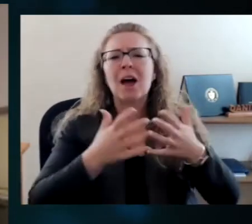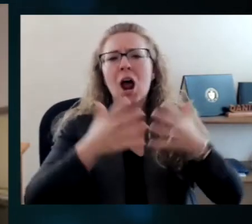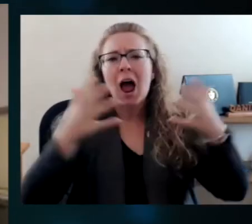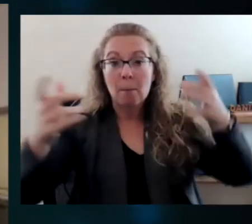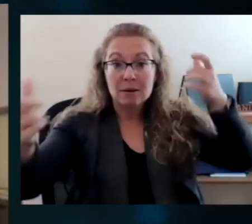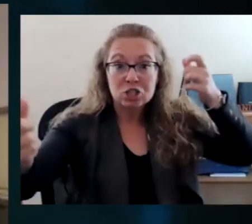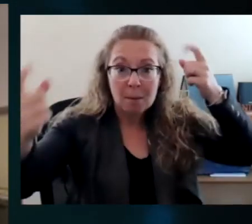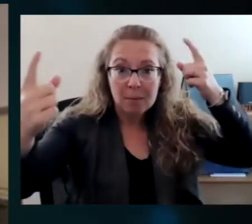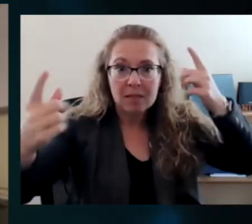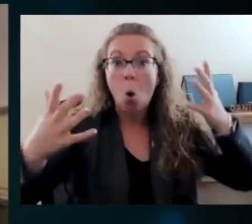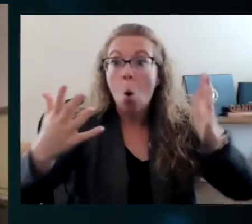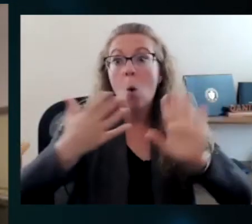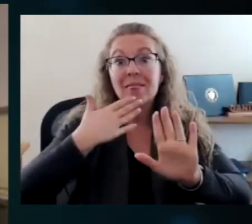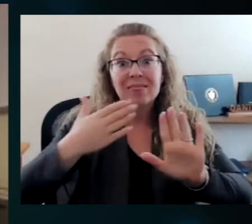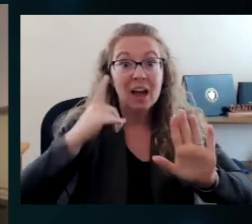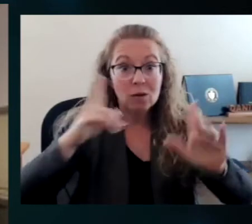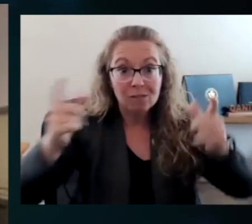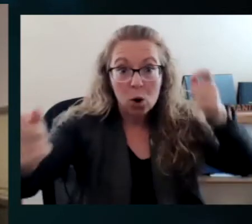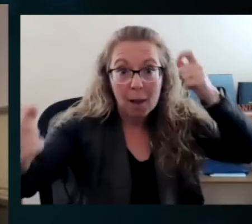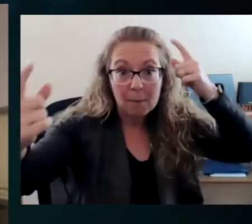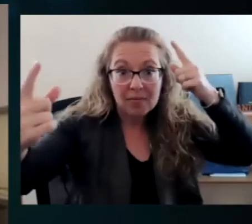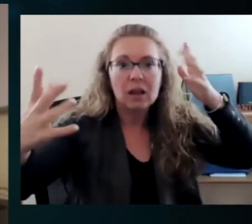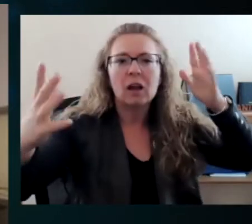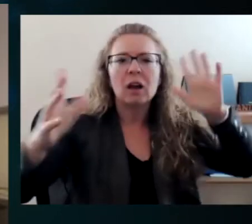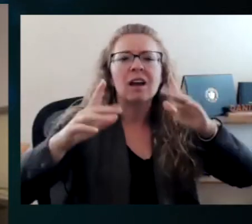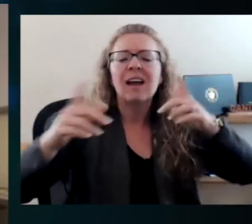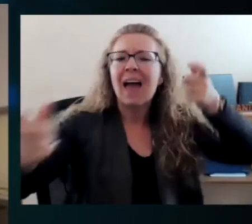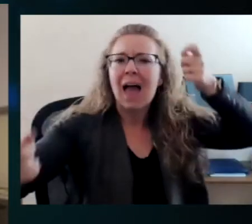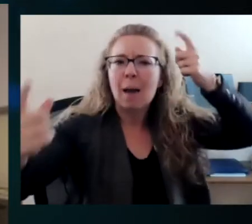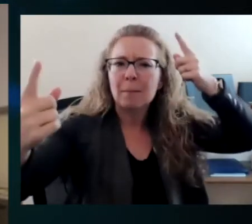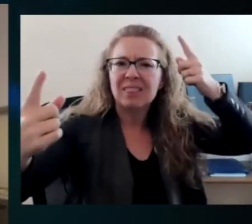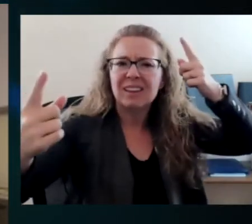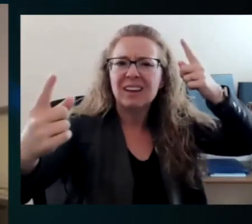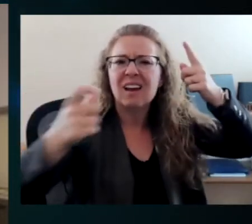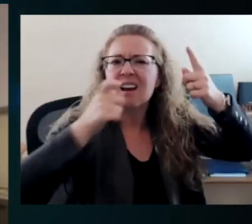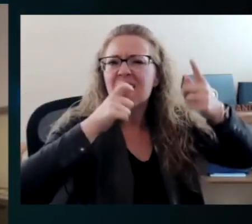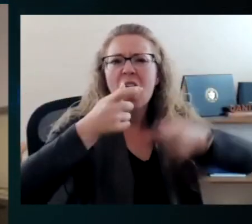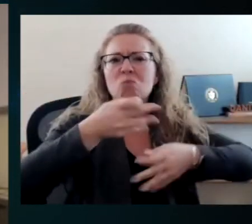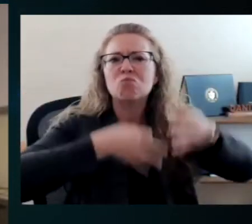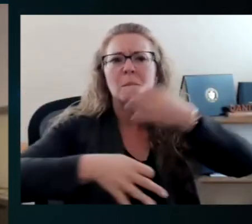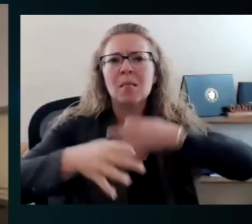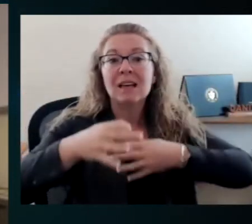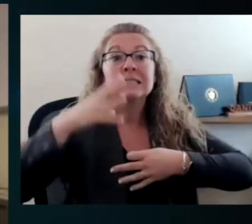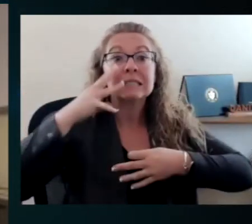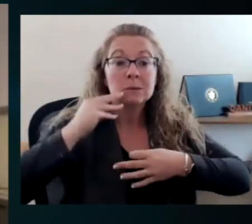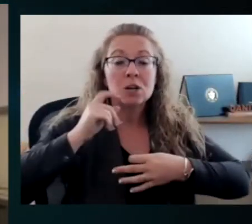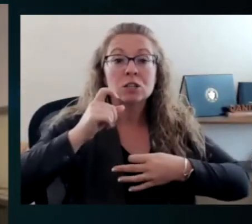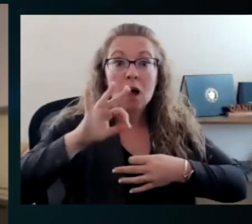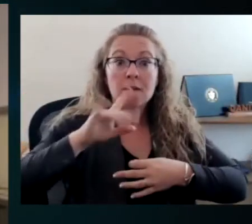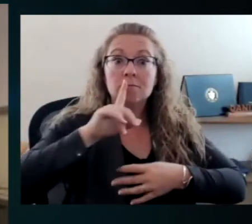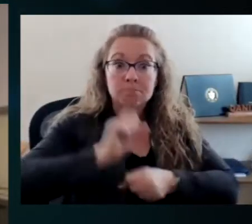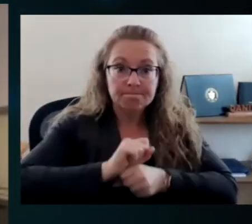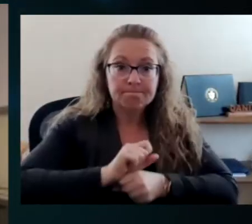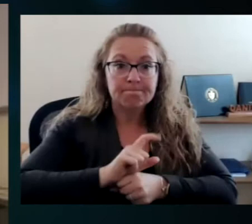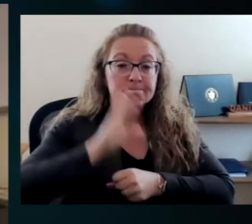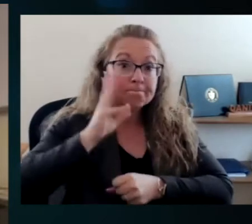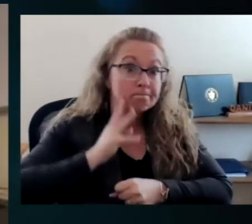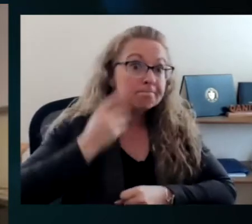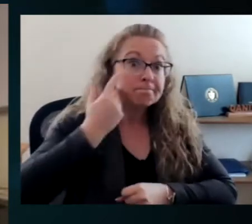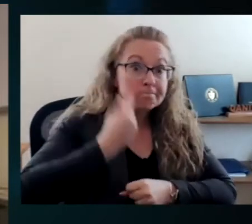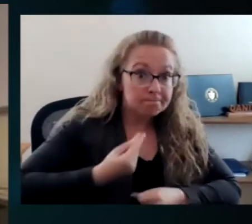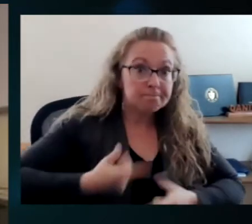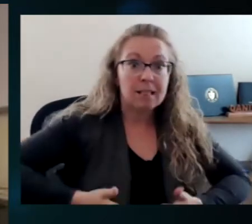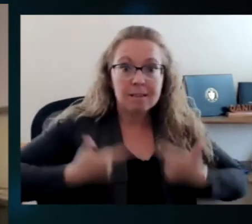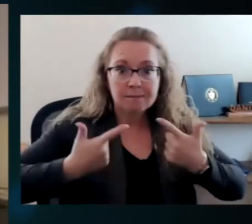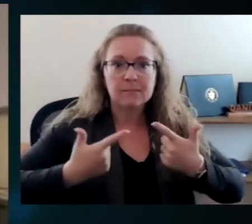your empathy, empathy is not lived experience, and it never will be. The second thing we need to work on here is